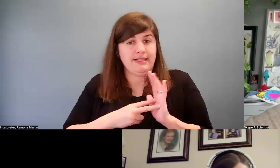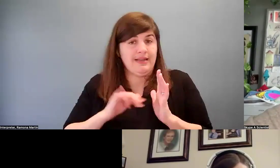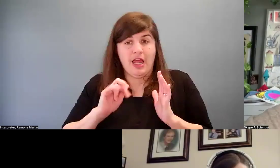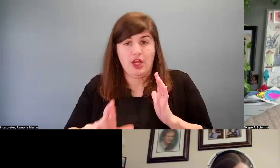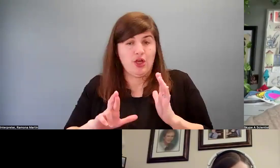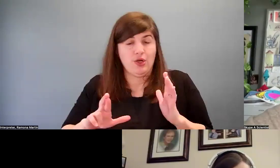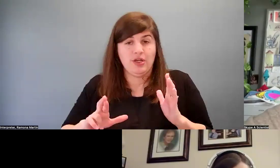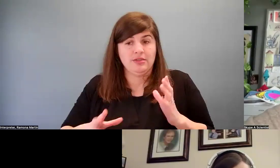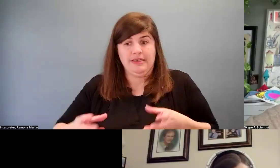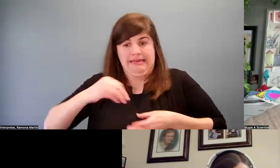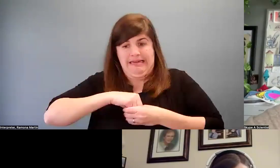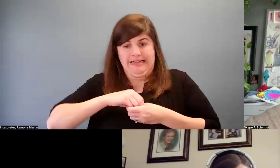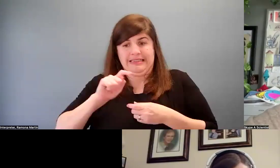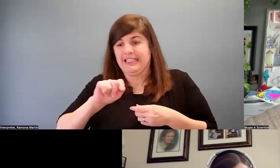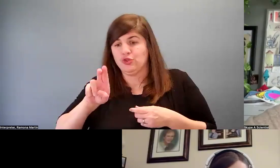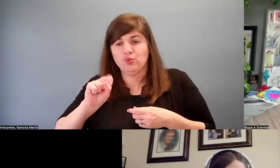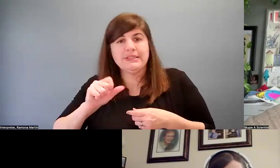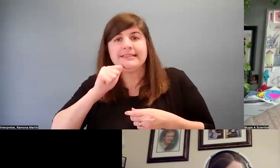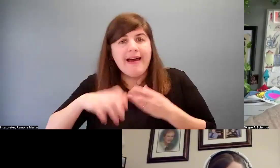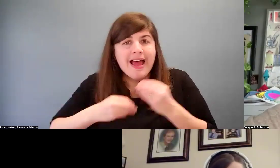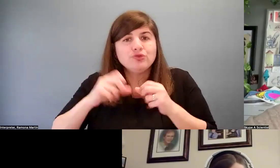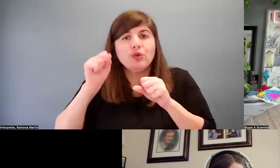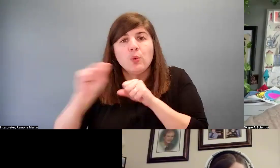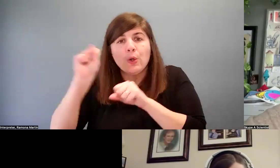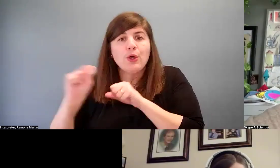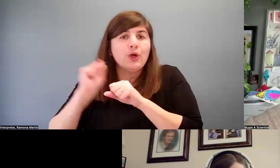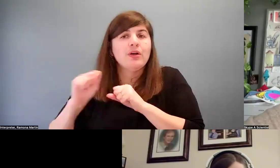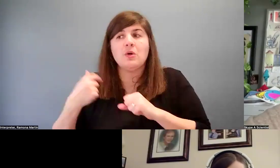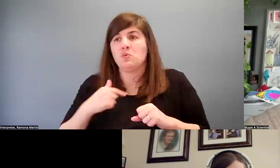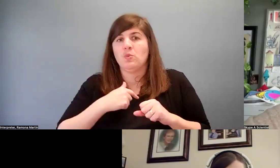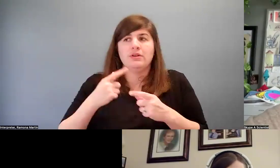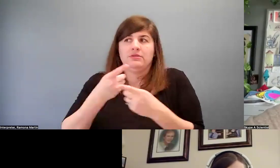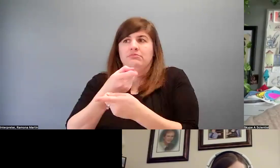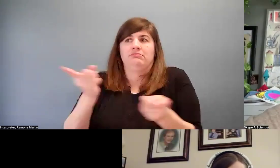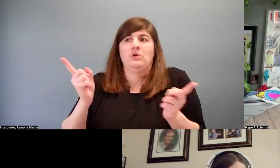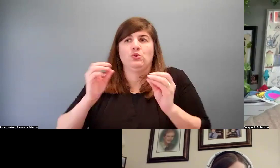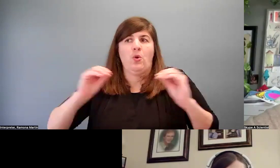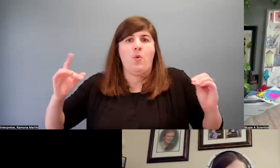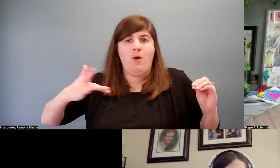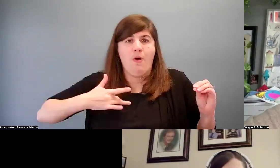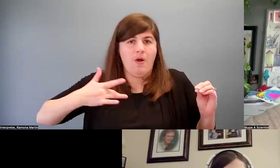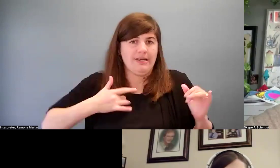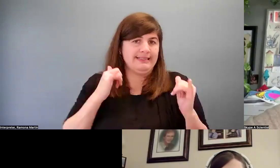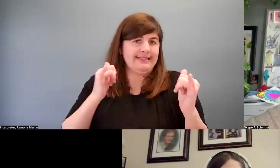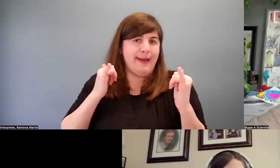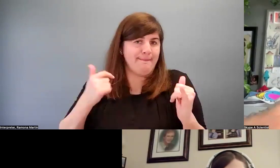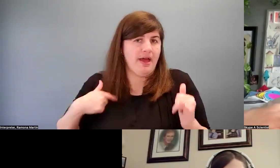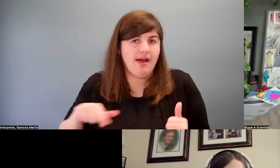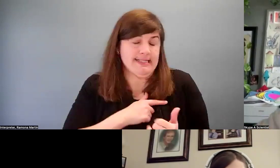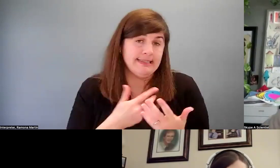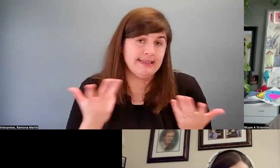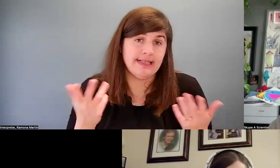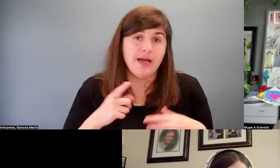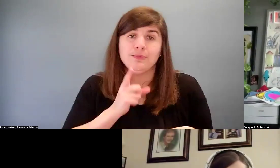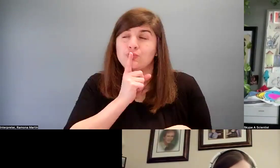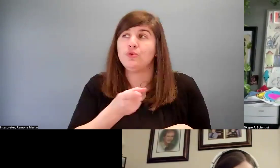of their tissues without them having to do any extra work. Like they don't have like a heart like we do. Um, I mean, not, I'm